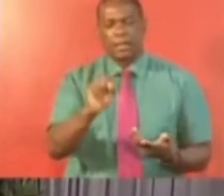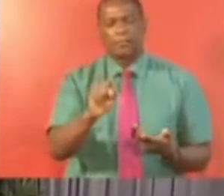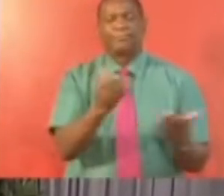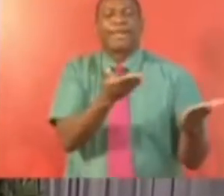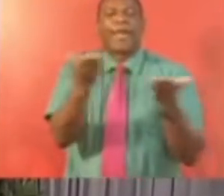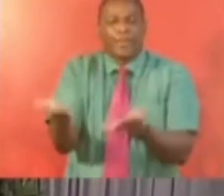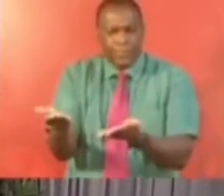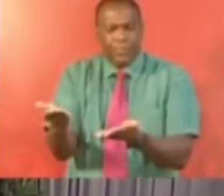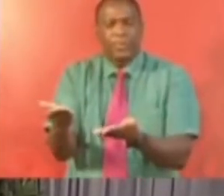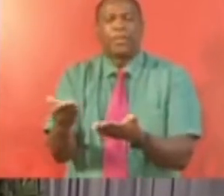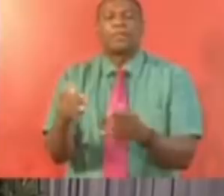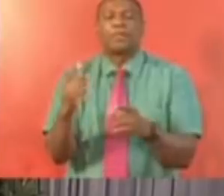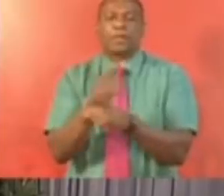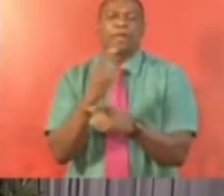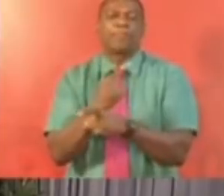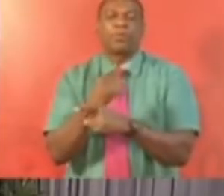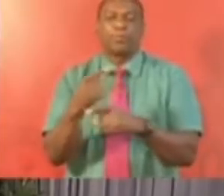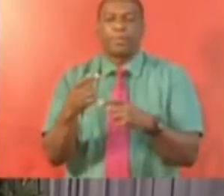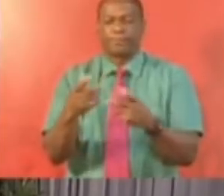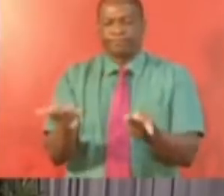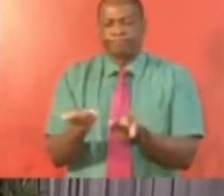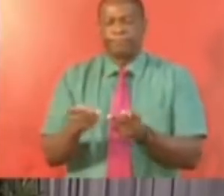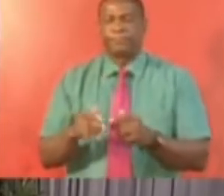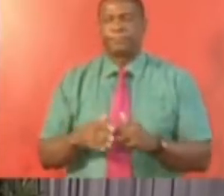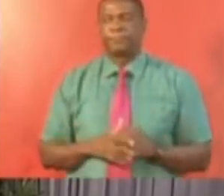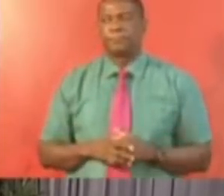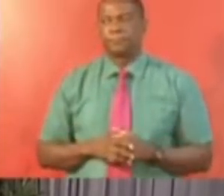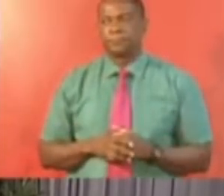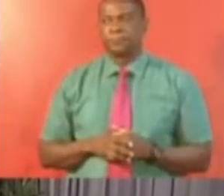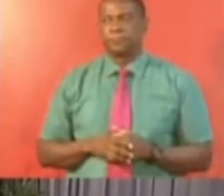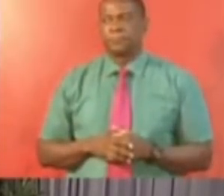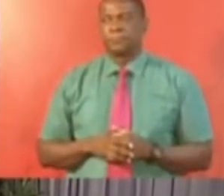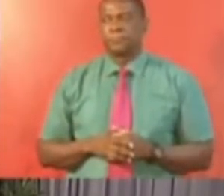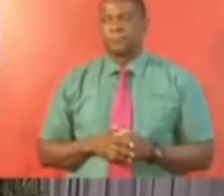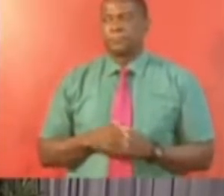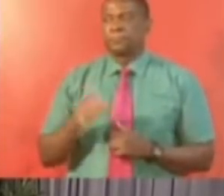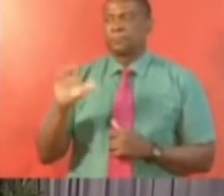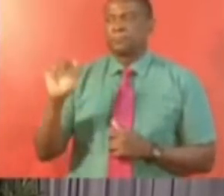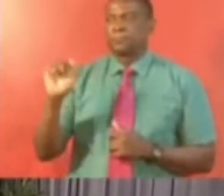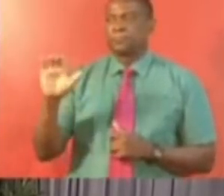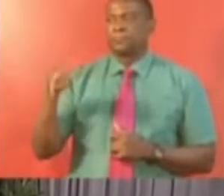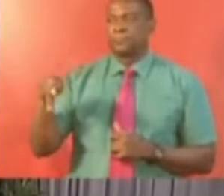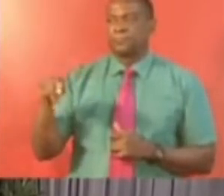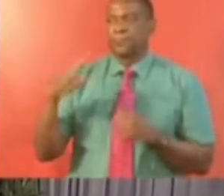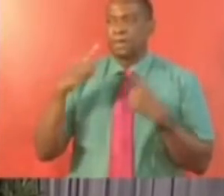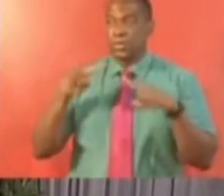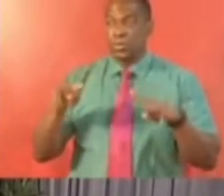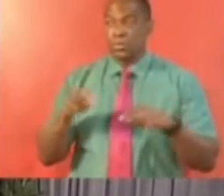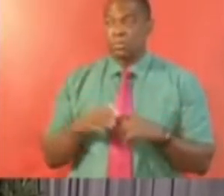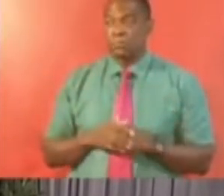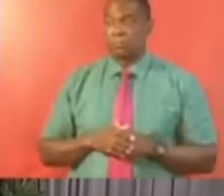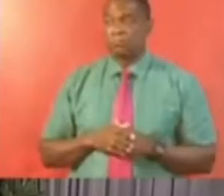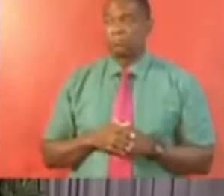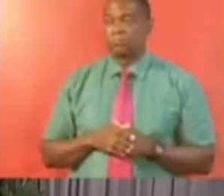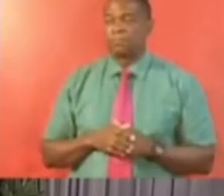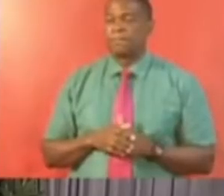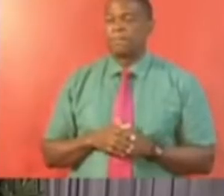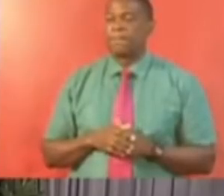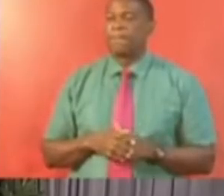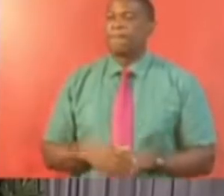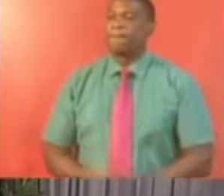Thank you very much for that response. And we move now to AZP News. We're ready to field your questions.